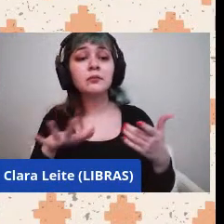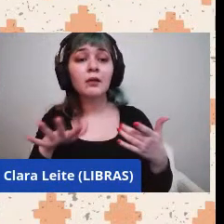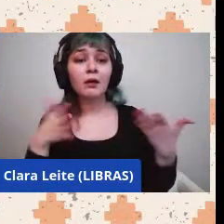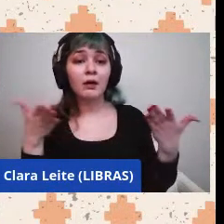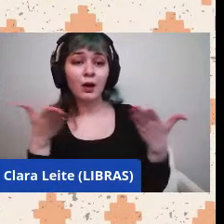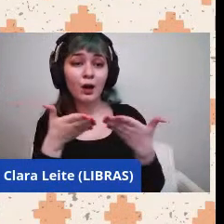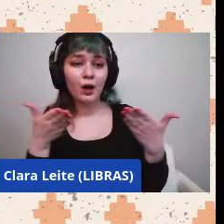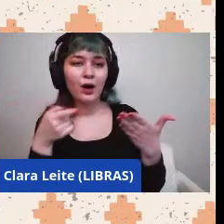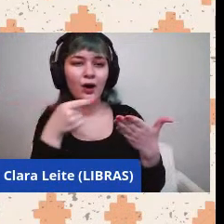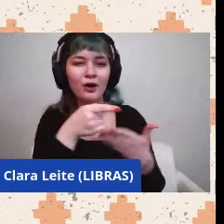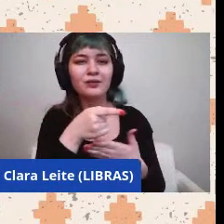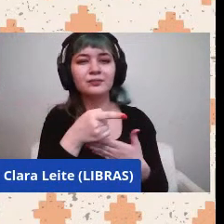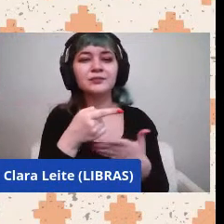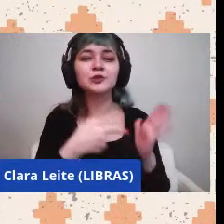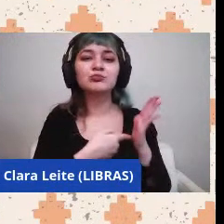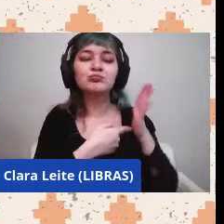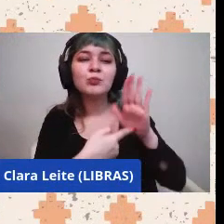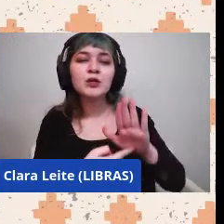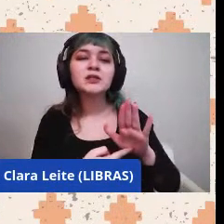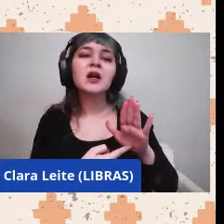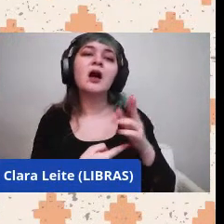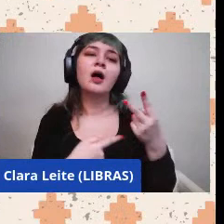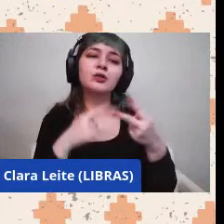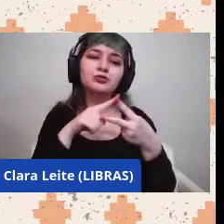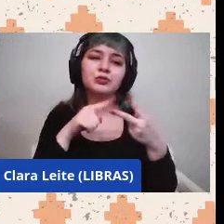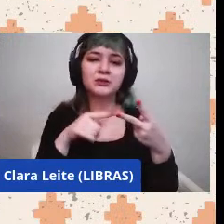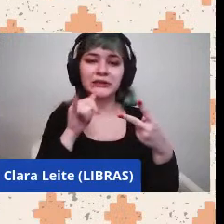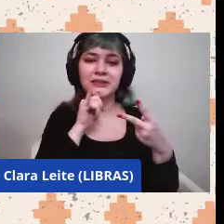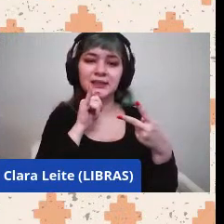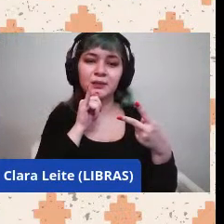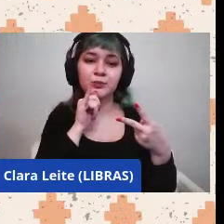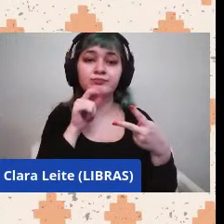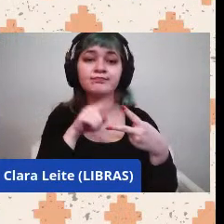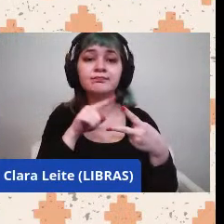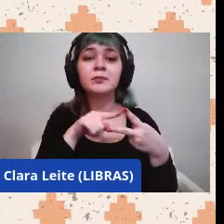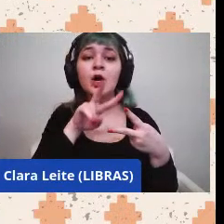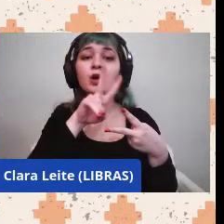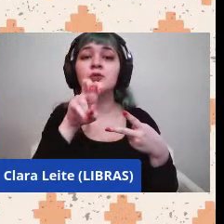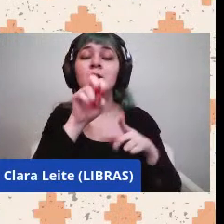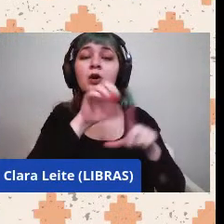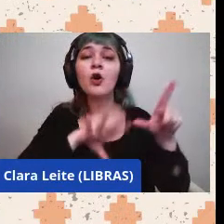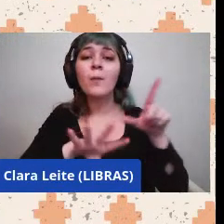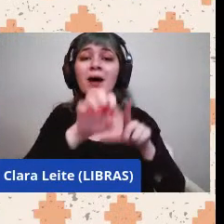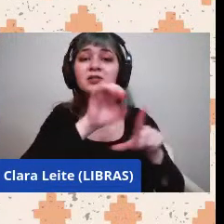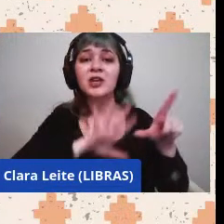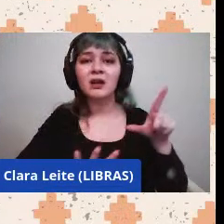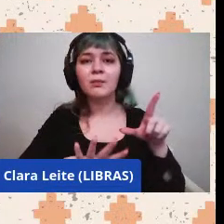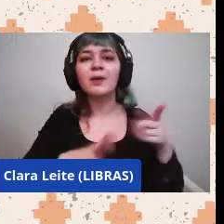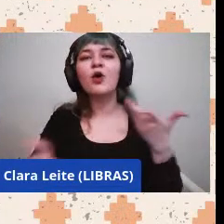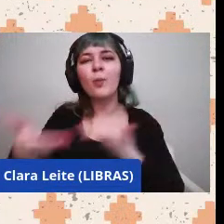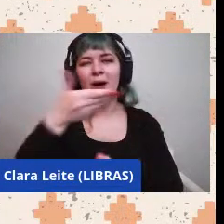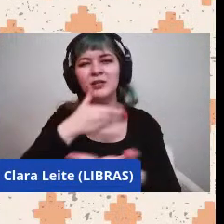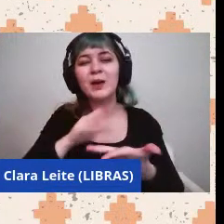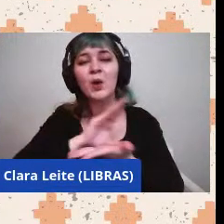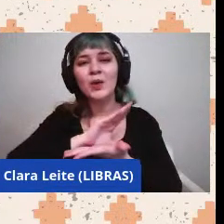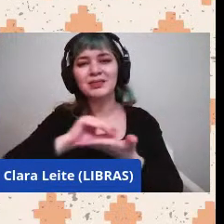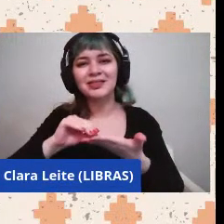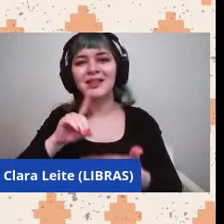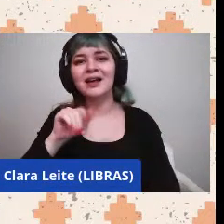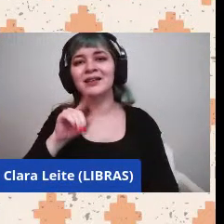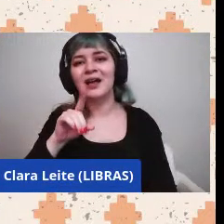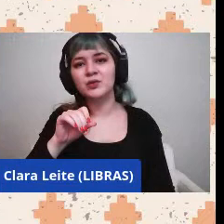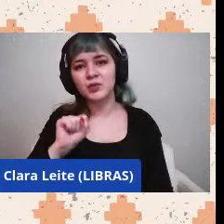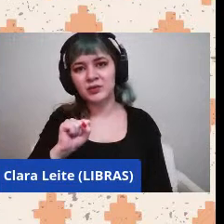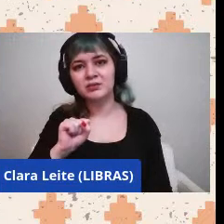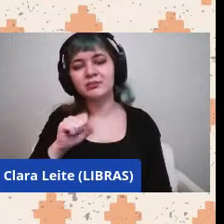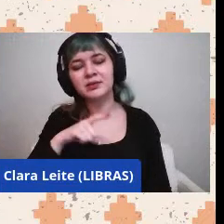In this area, I want to just highlight with two illustrations, one around data sharing that is addressed in the code, and